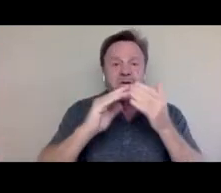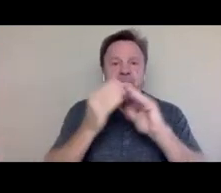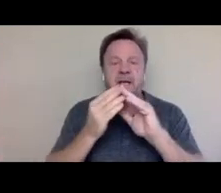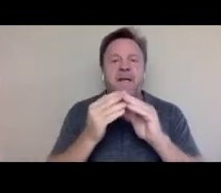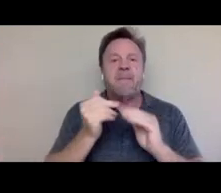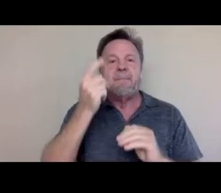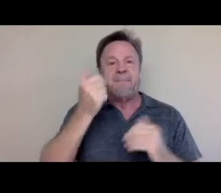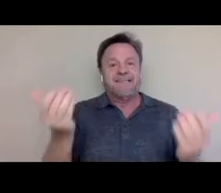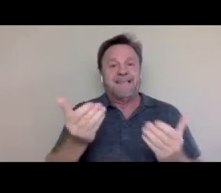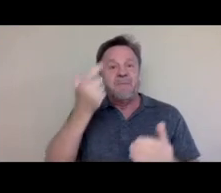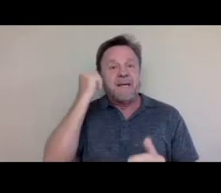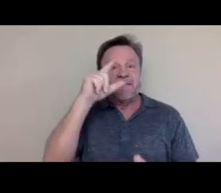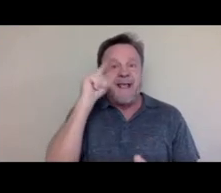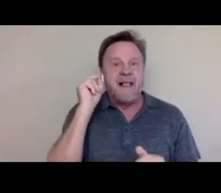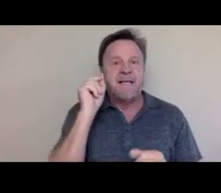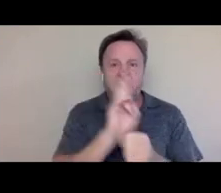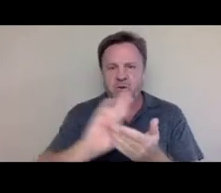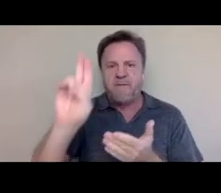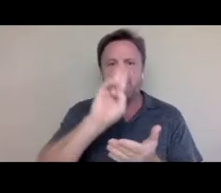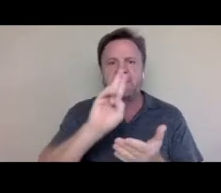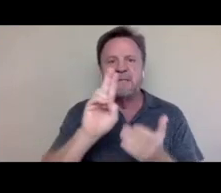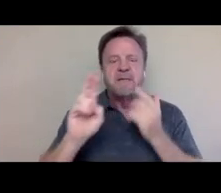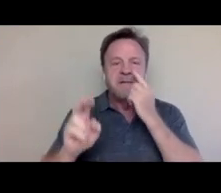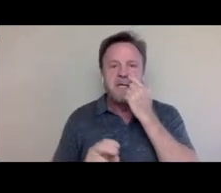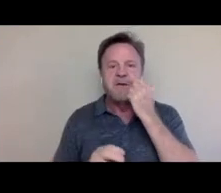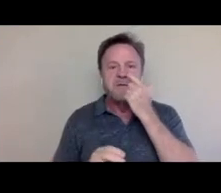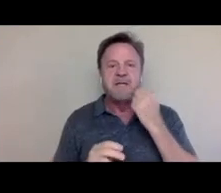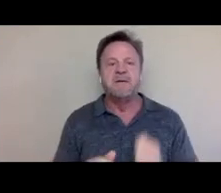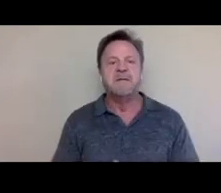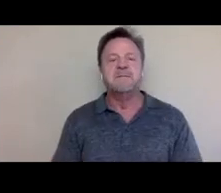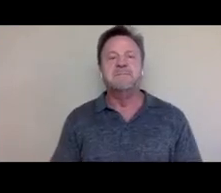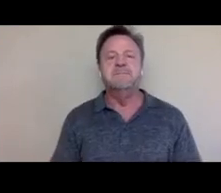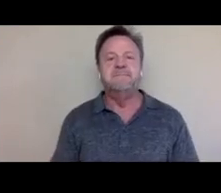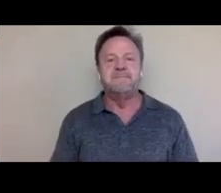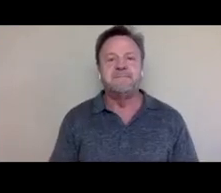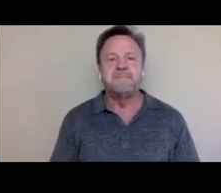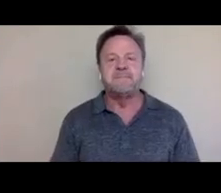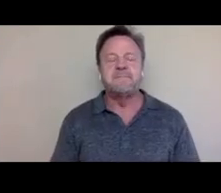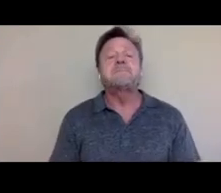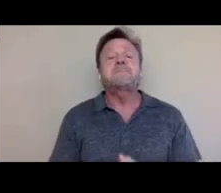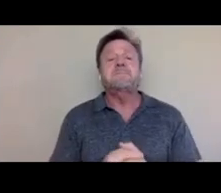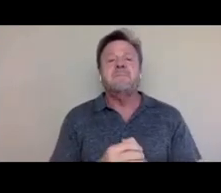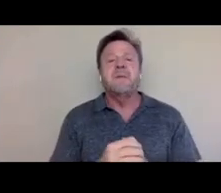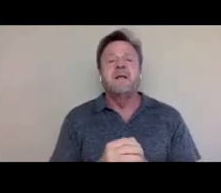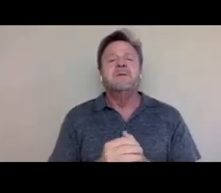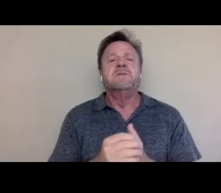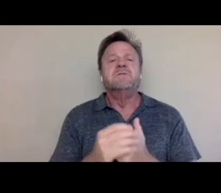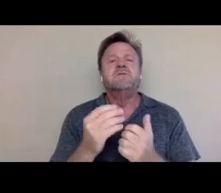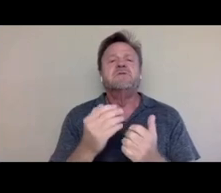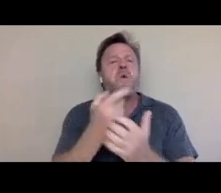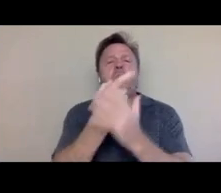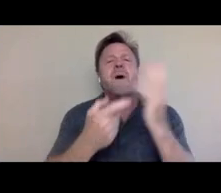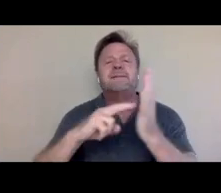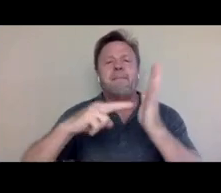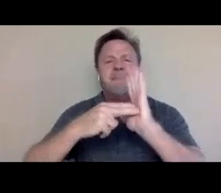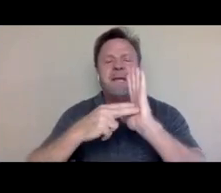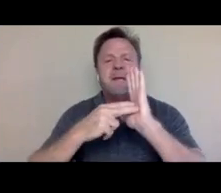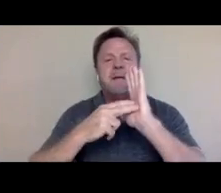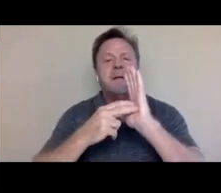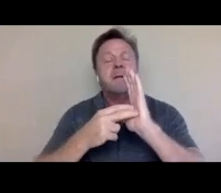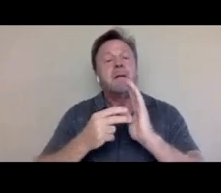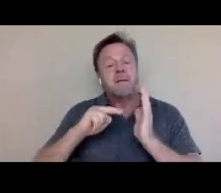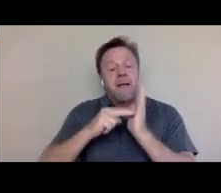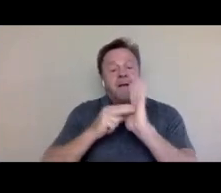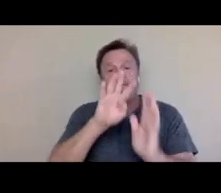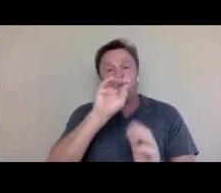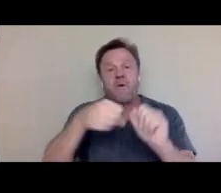of Gallaudet University. Next slide, please. So what does all this mean? Context, 40 years